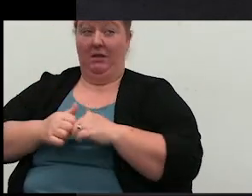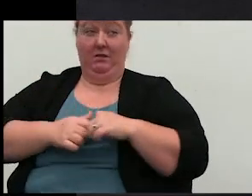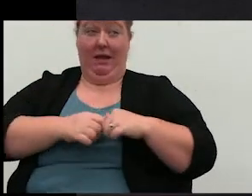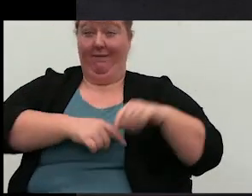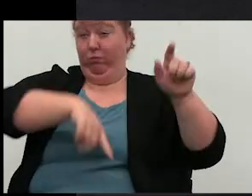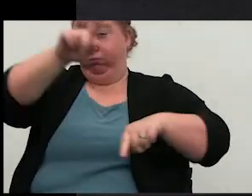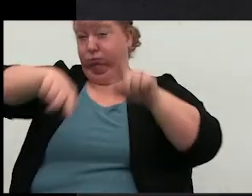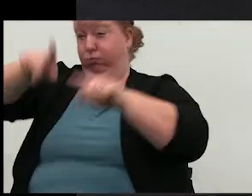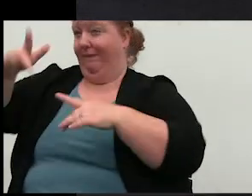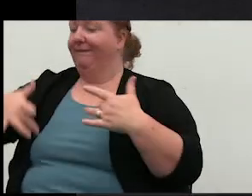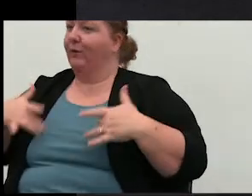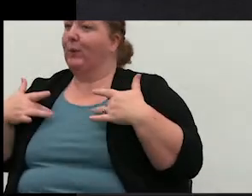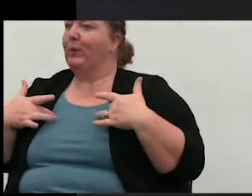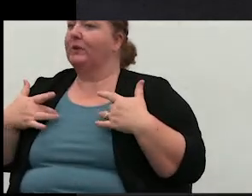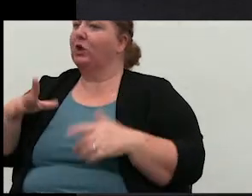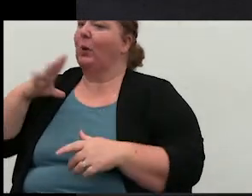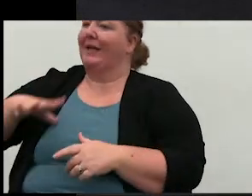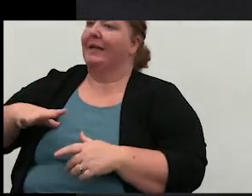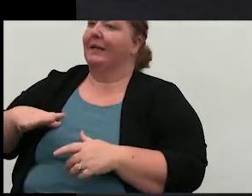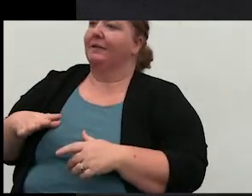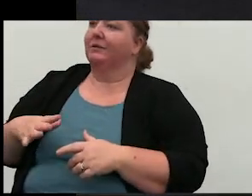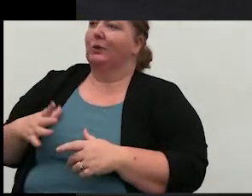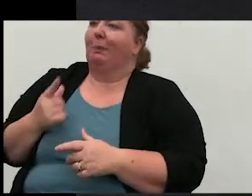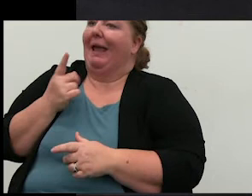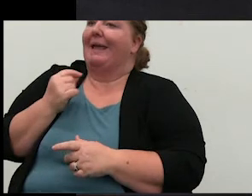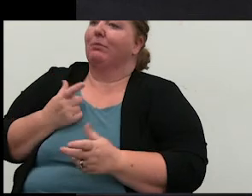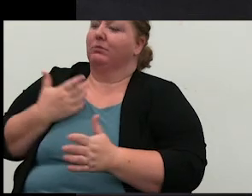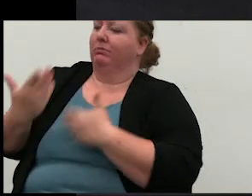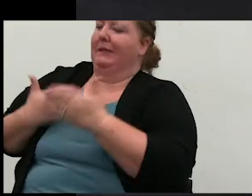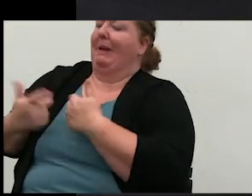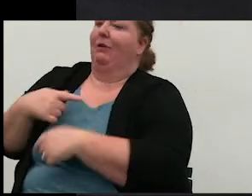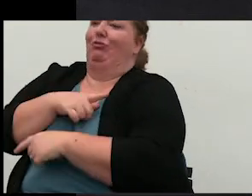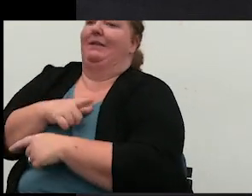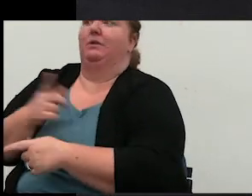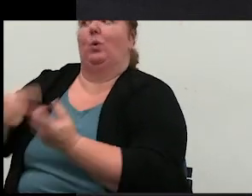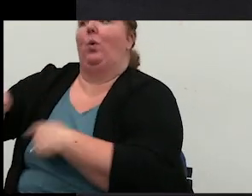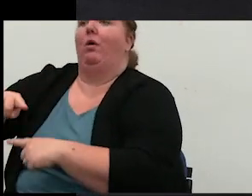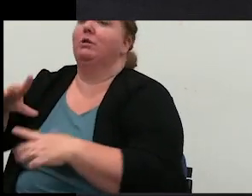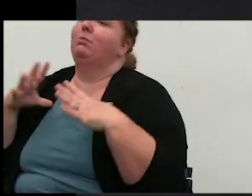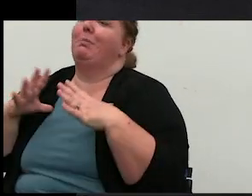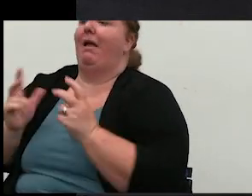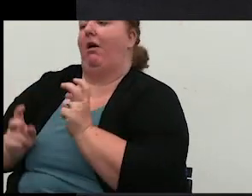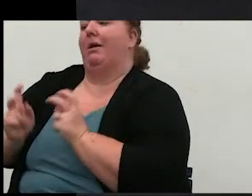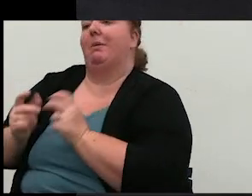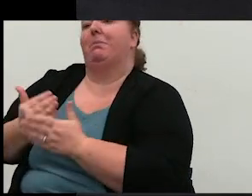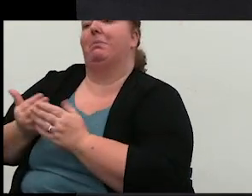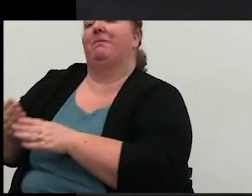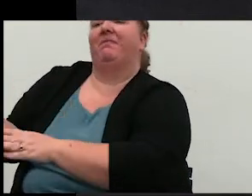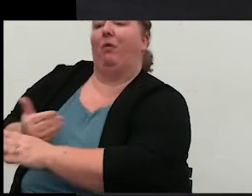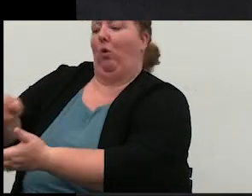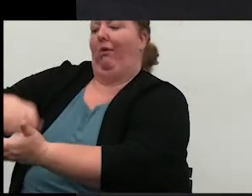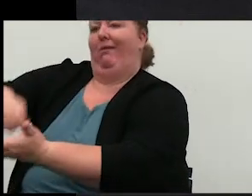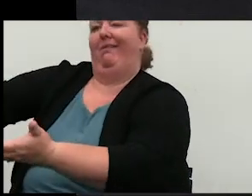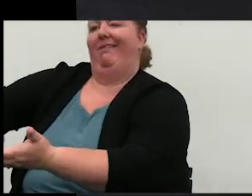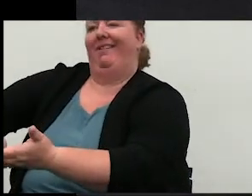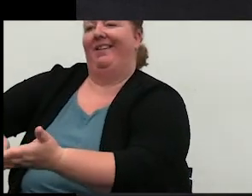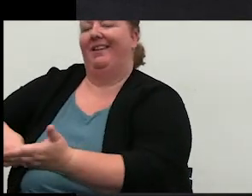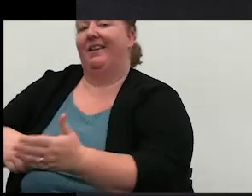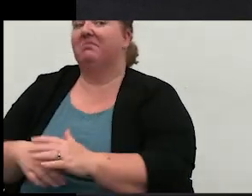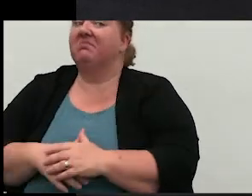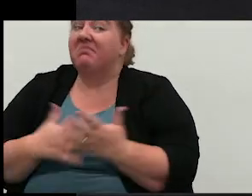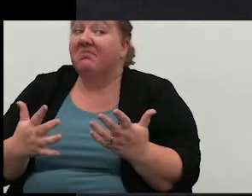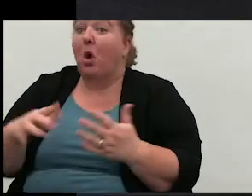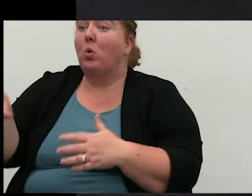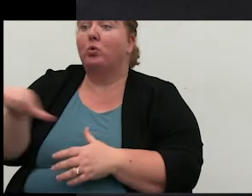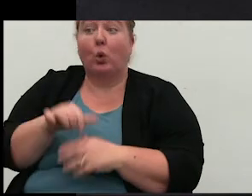views, so I have to be able to justify myself to all of them. So I have to prepare my arguments before I go in. So I think, should